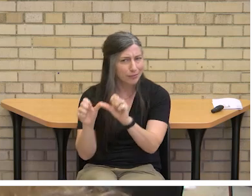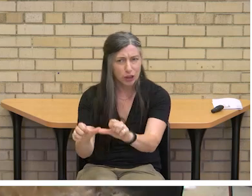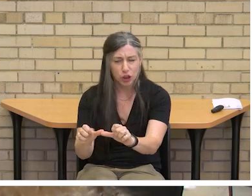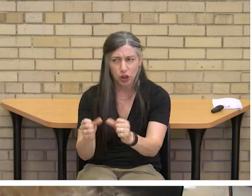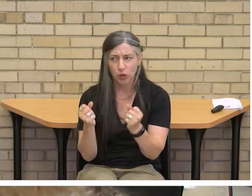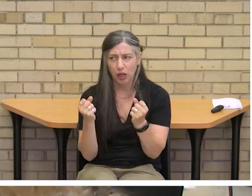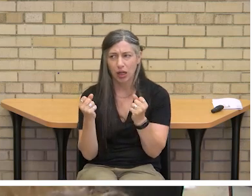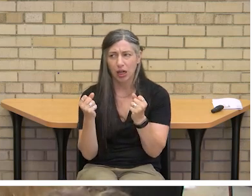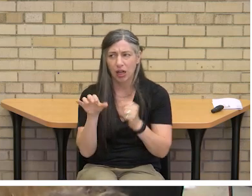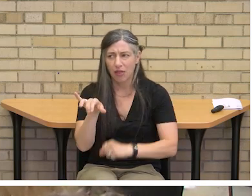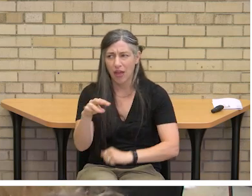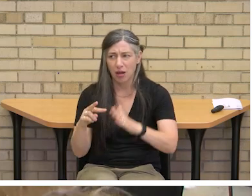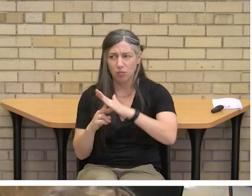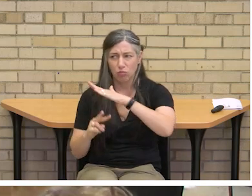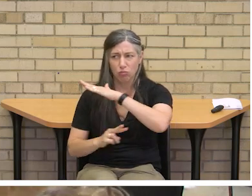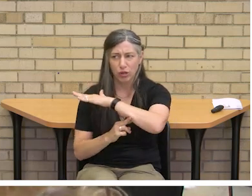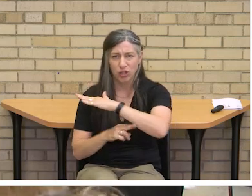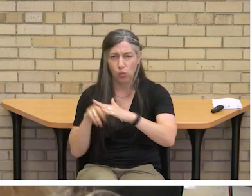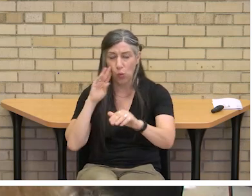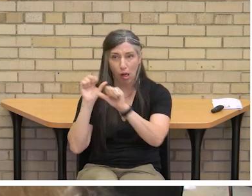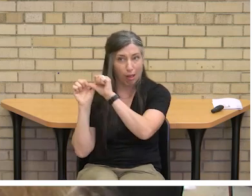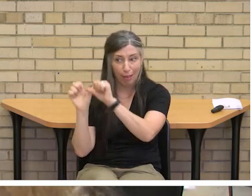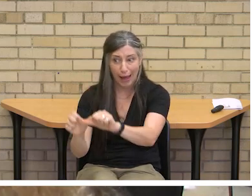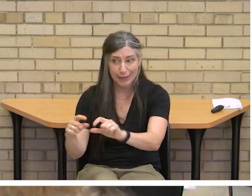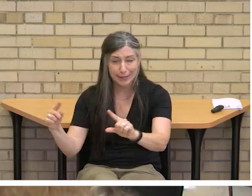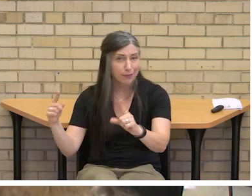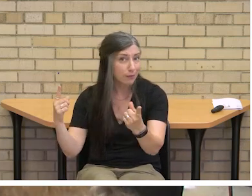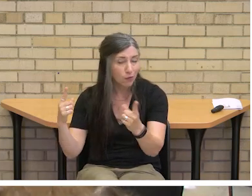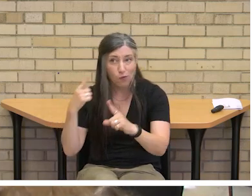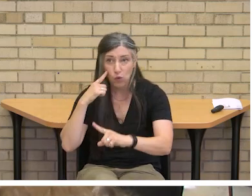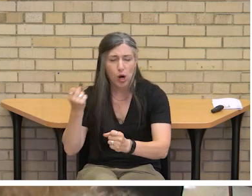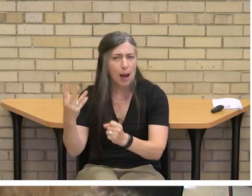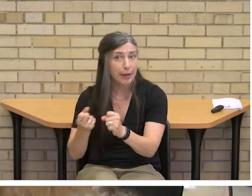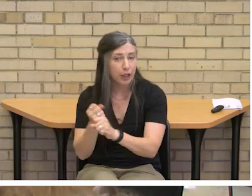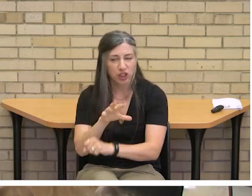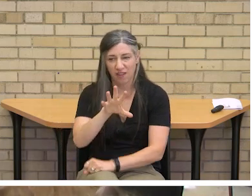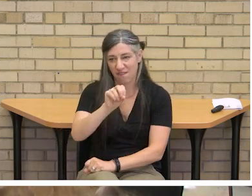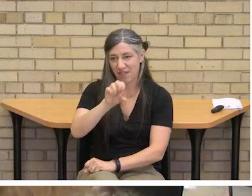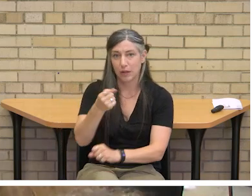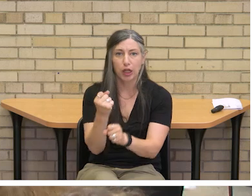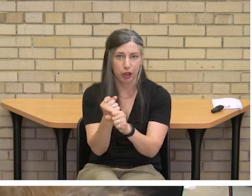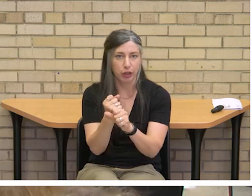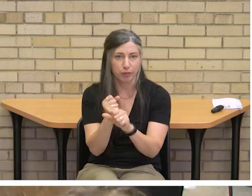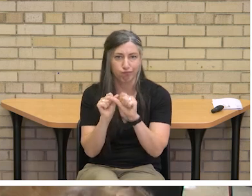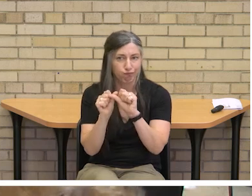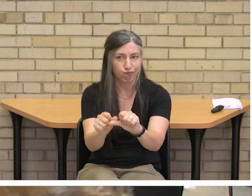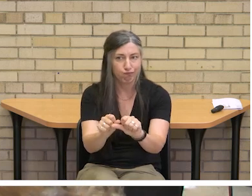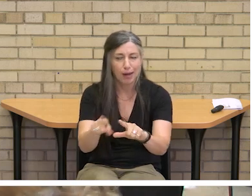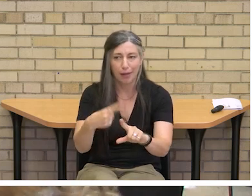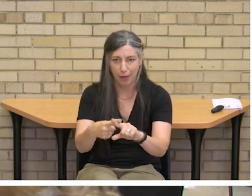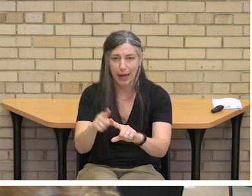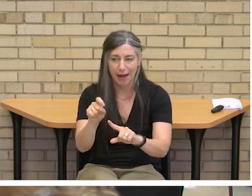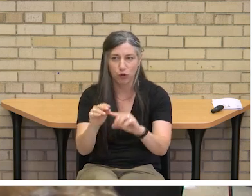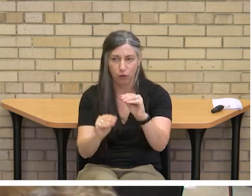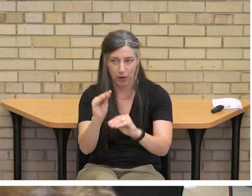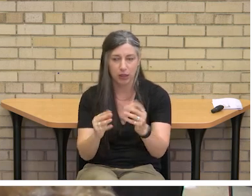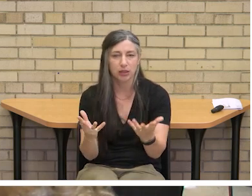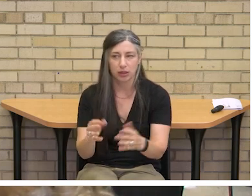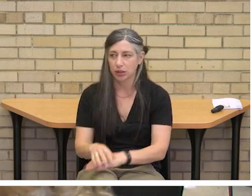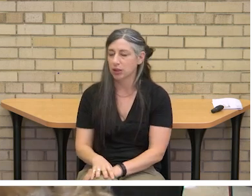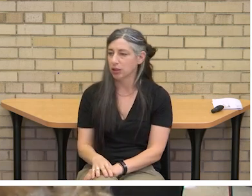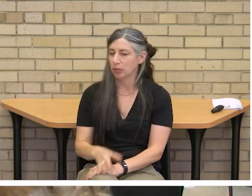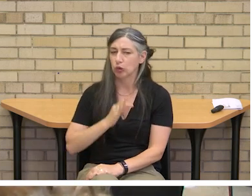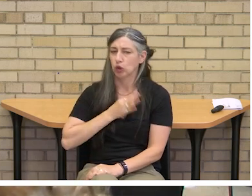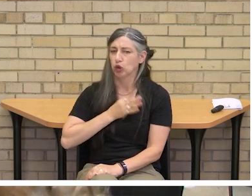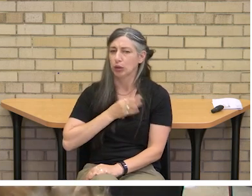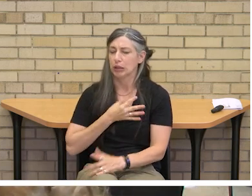In other words, how long is this bridge intended to last? 50 years for this current For the, rehabilitation. right, as opposed to a new bridge. I was just